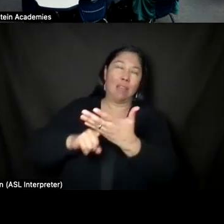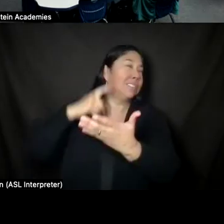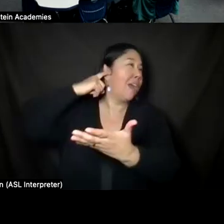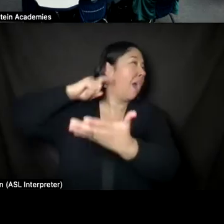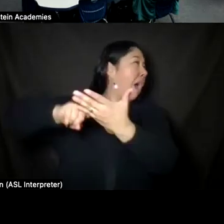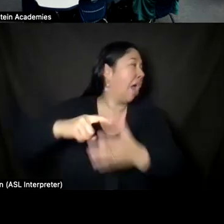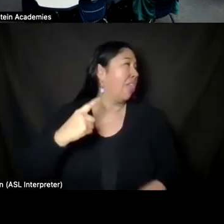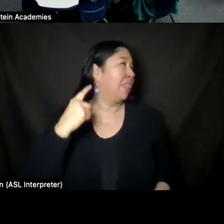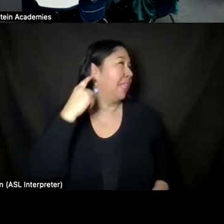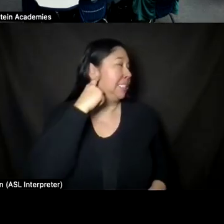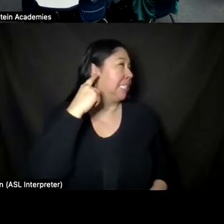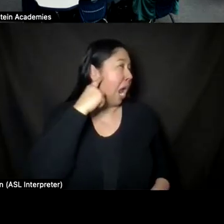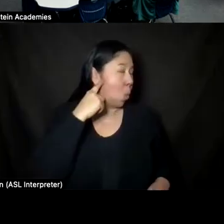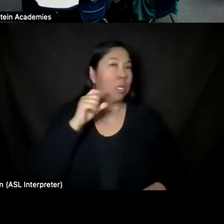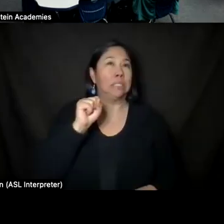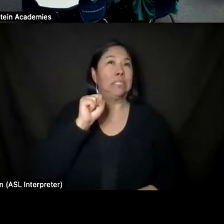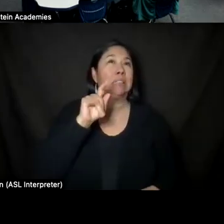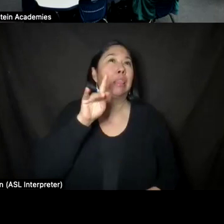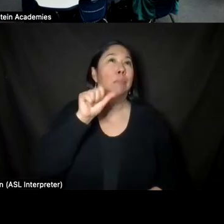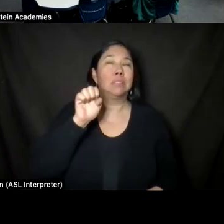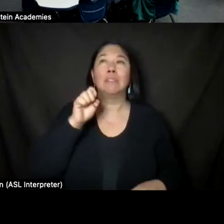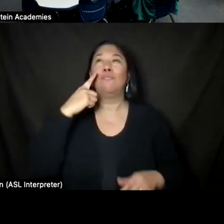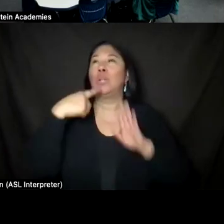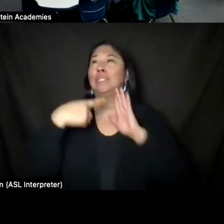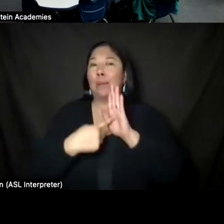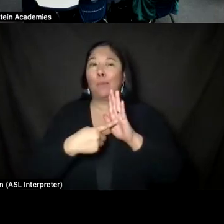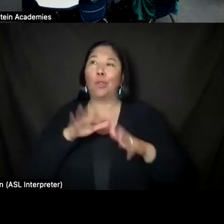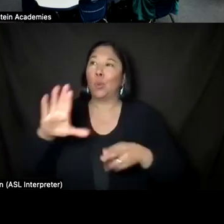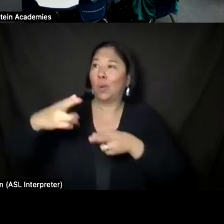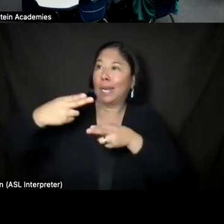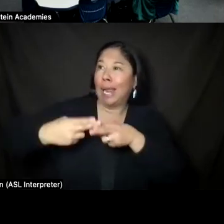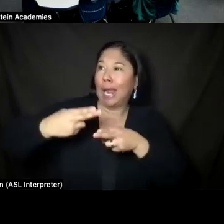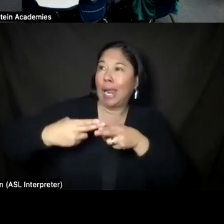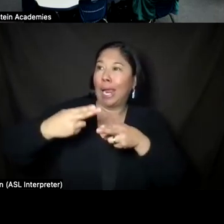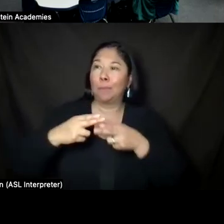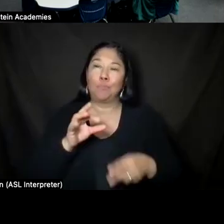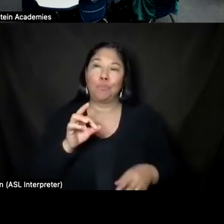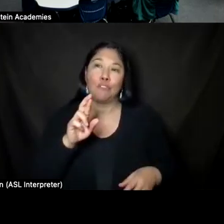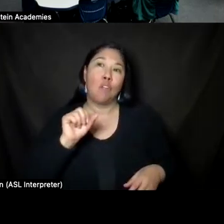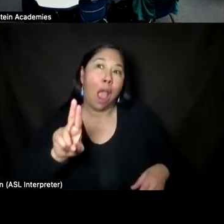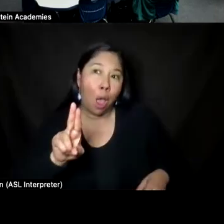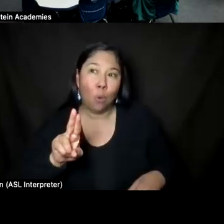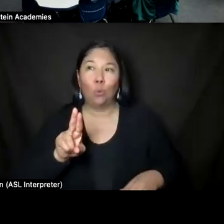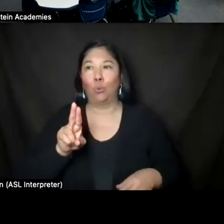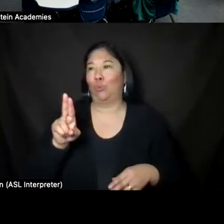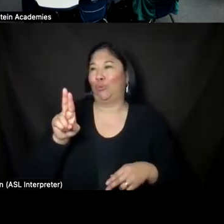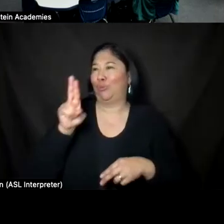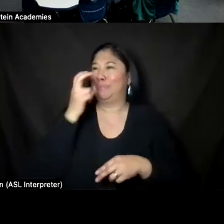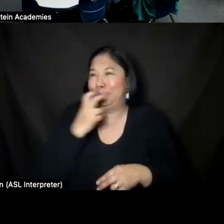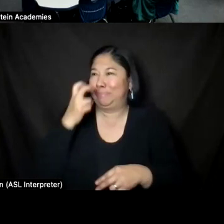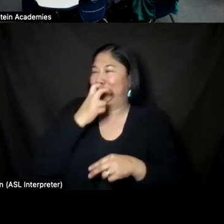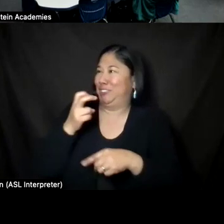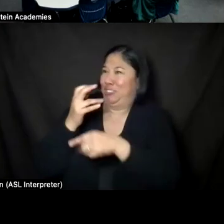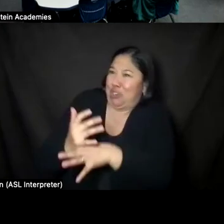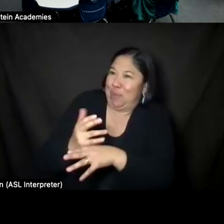are. They can say their name, like Frau Holt, Frau Holt. Really good example. Erin, we'll use her